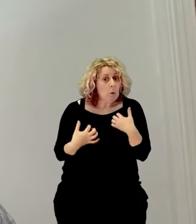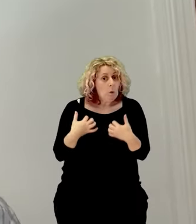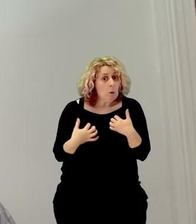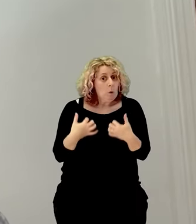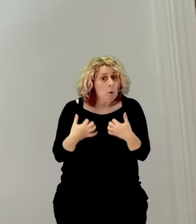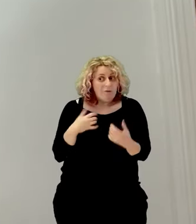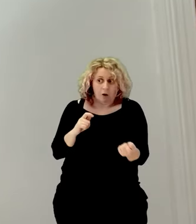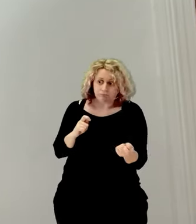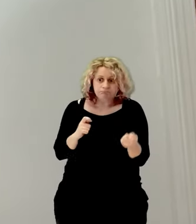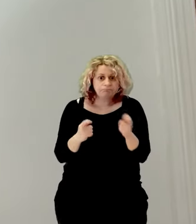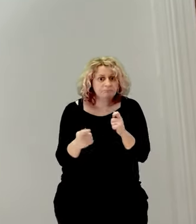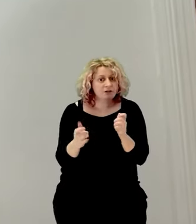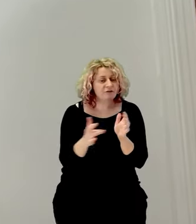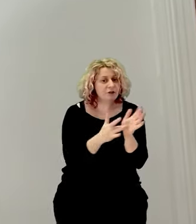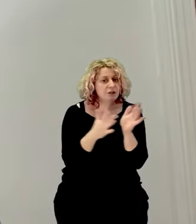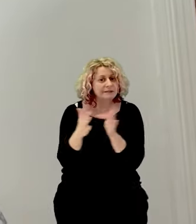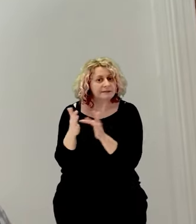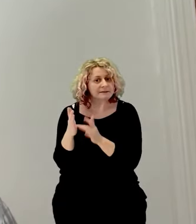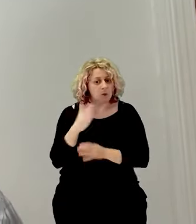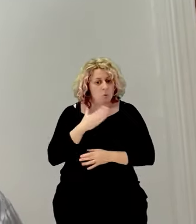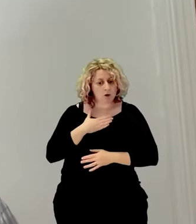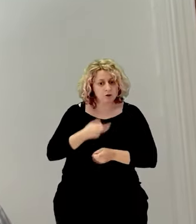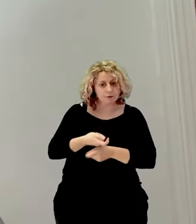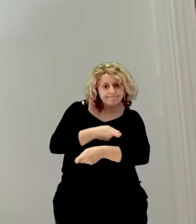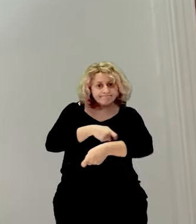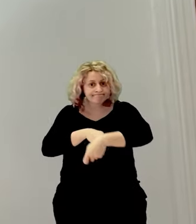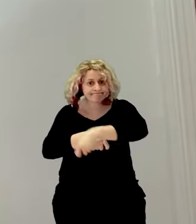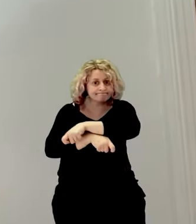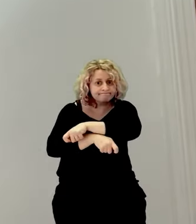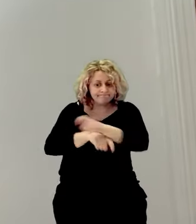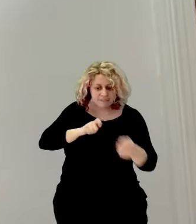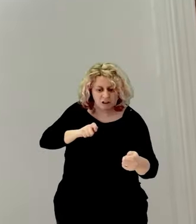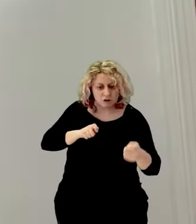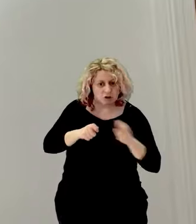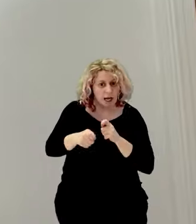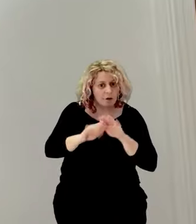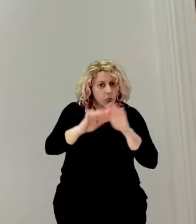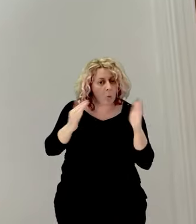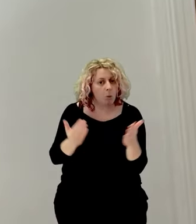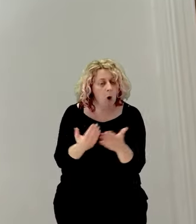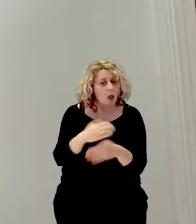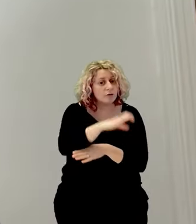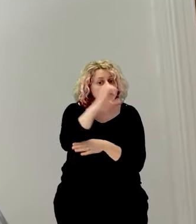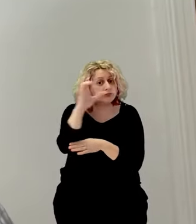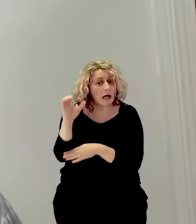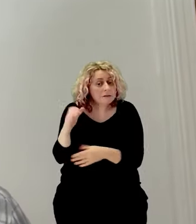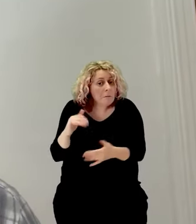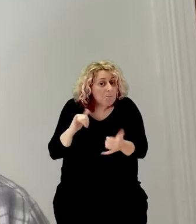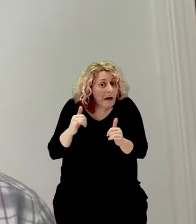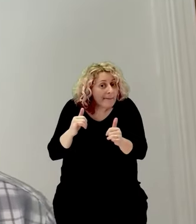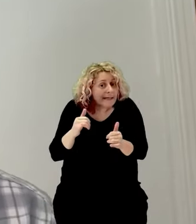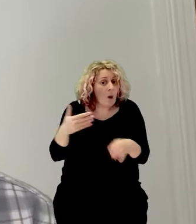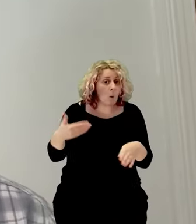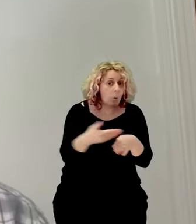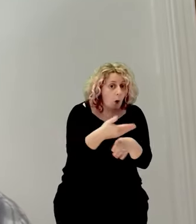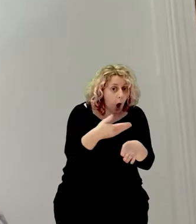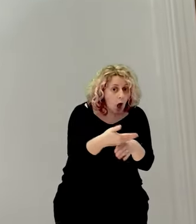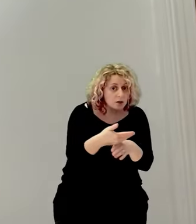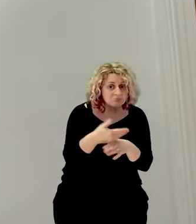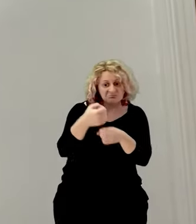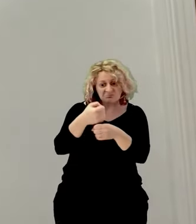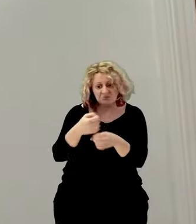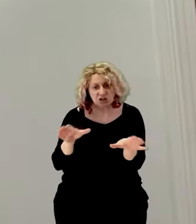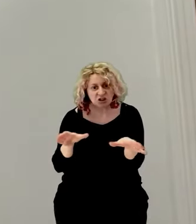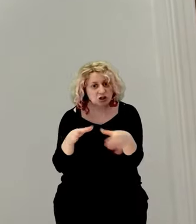about living radically for Jesus and making an even greater difference for Christ in the place that he's called you to be, whether that's